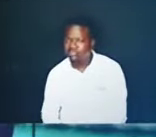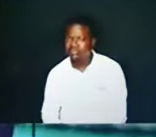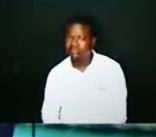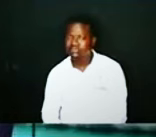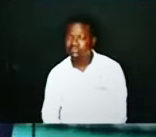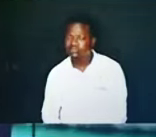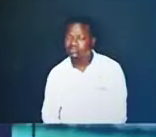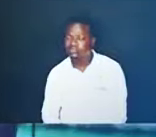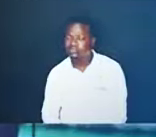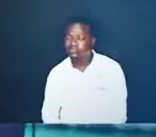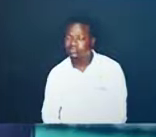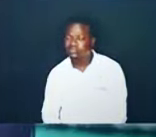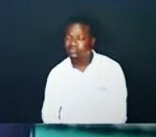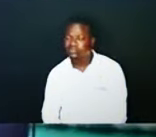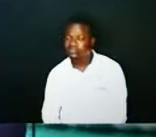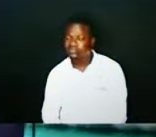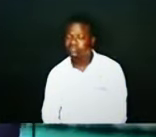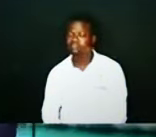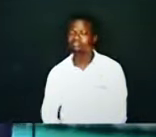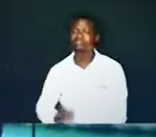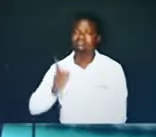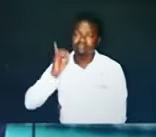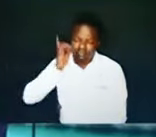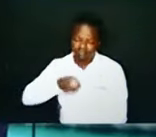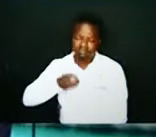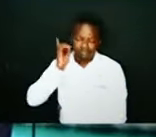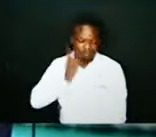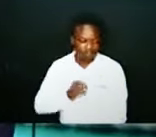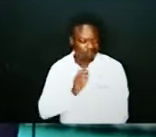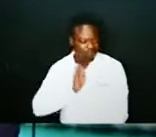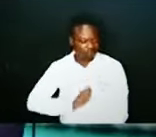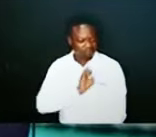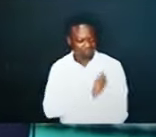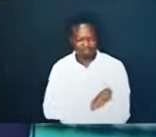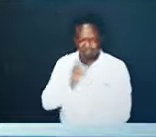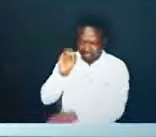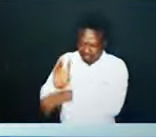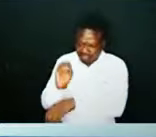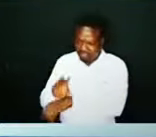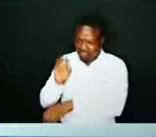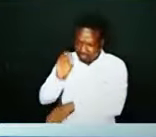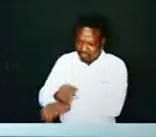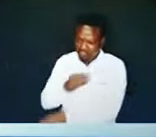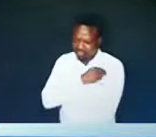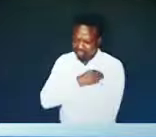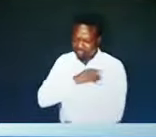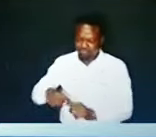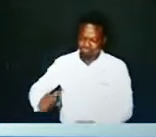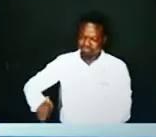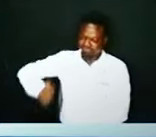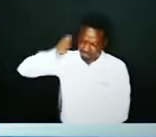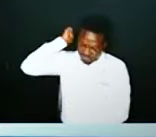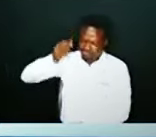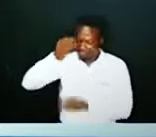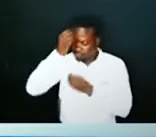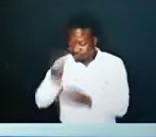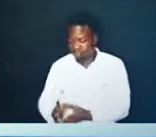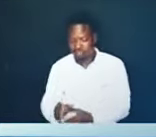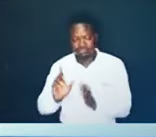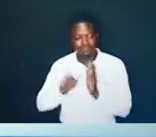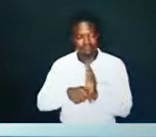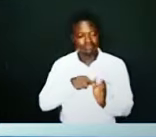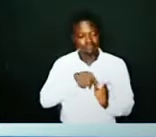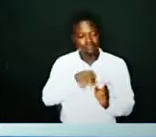hine emra eno. Day after day they spoke to him, but he refused to comply. Therefore they